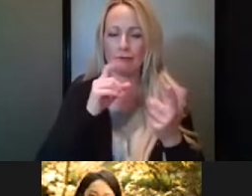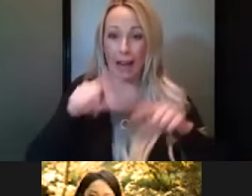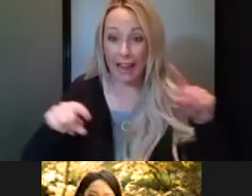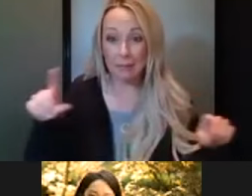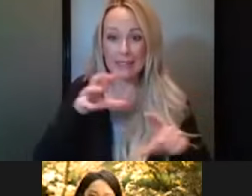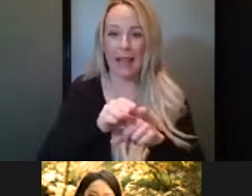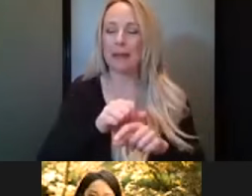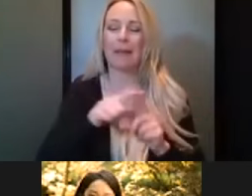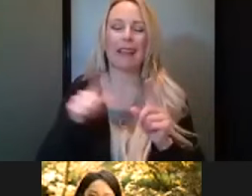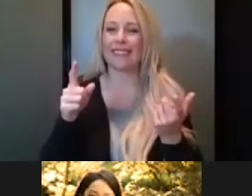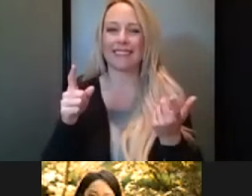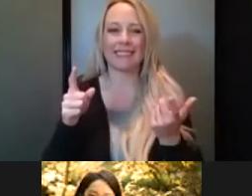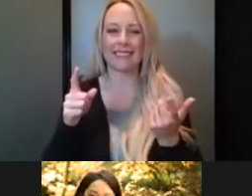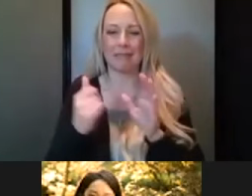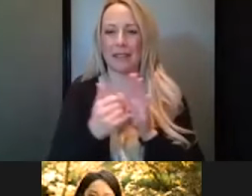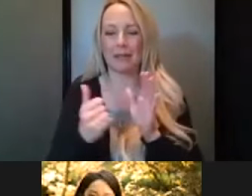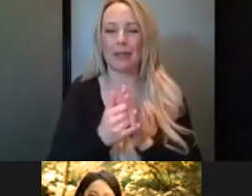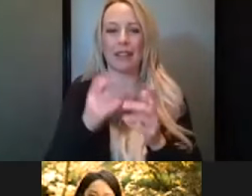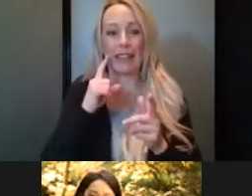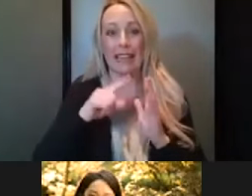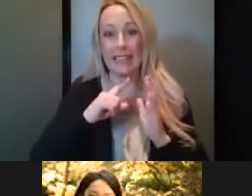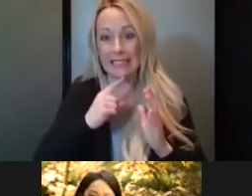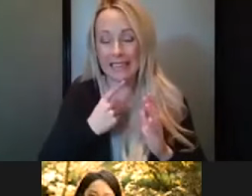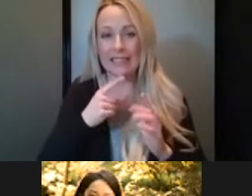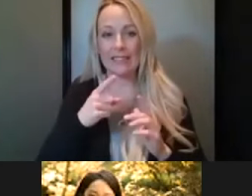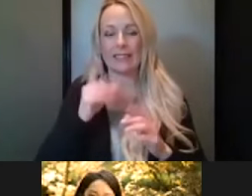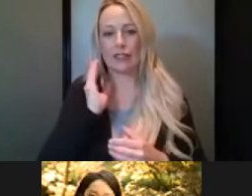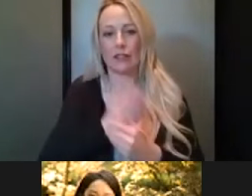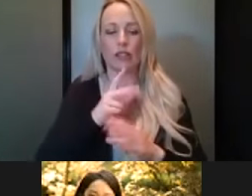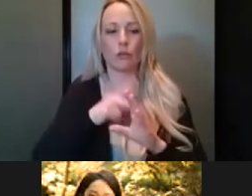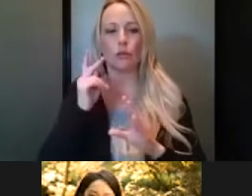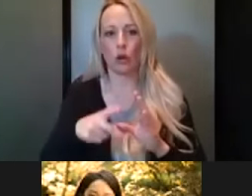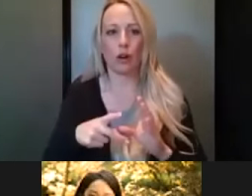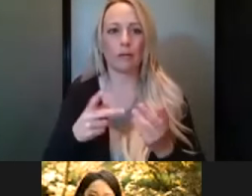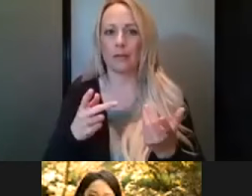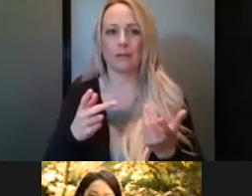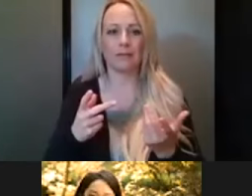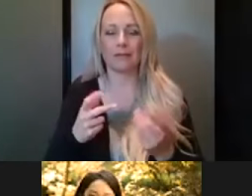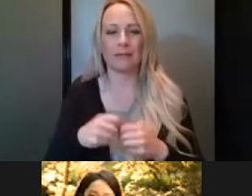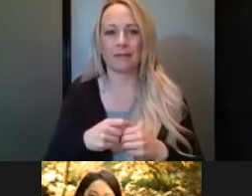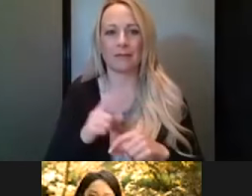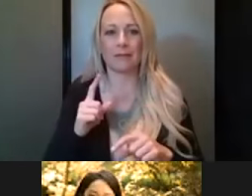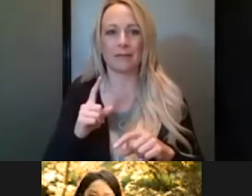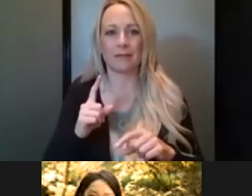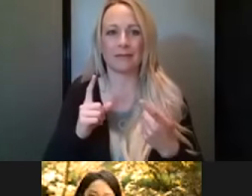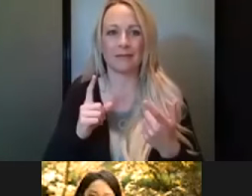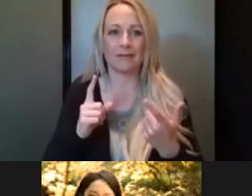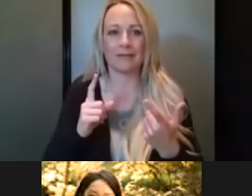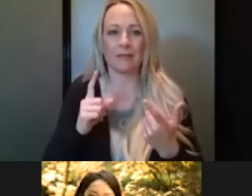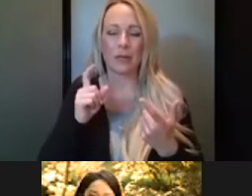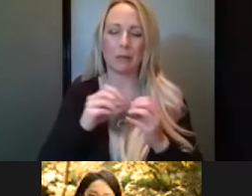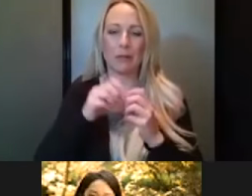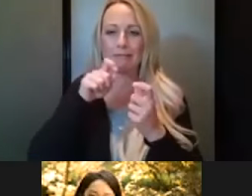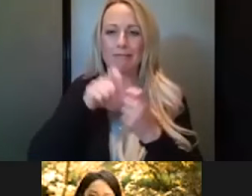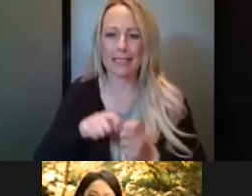with the intensity of this type of intervention program, because we couldn't like find a lot more like details there.